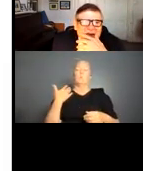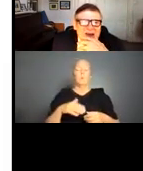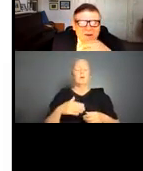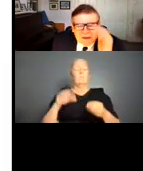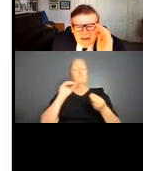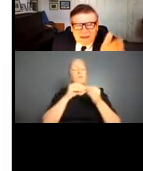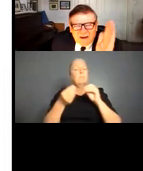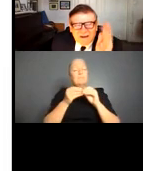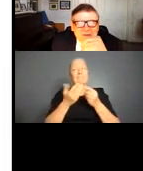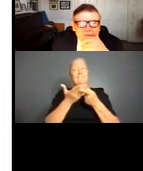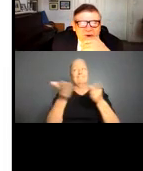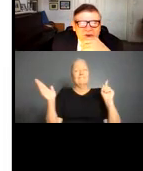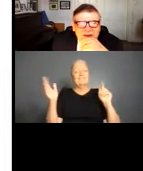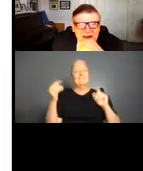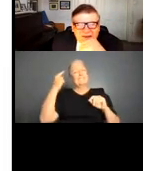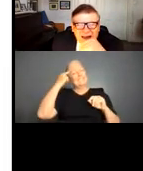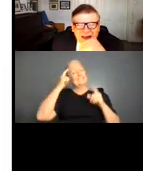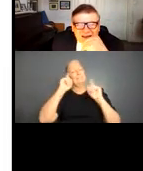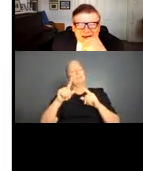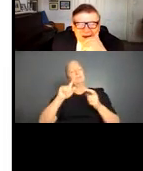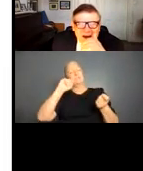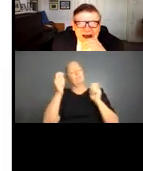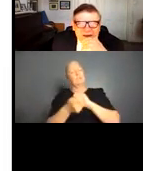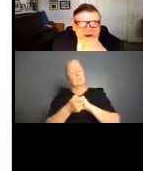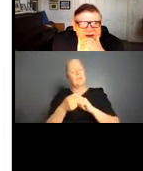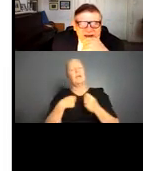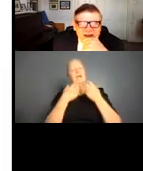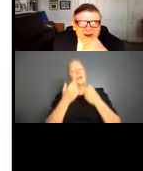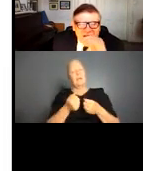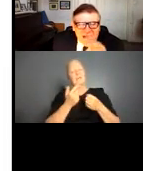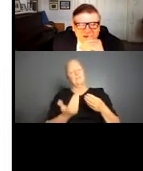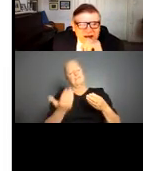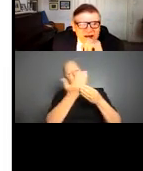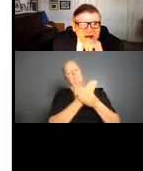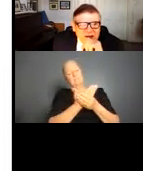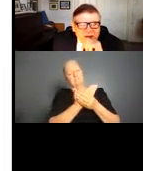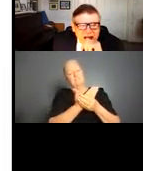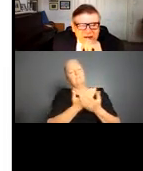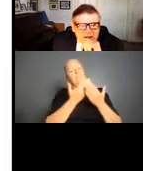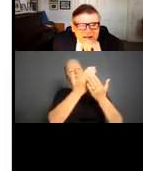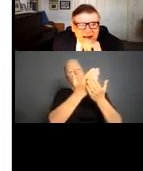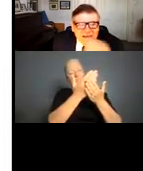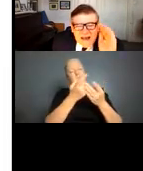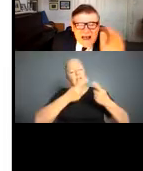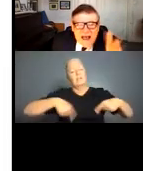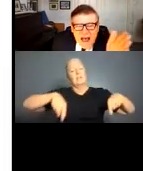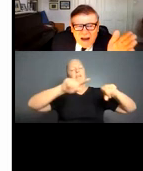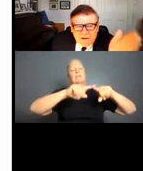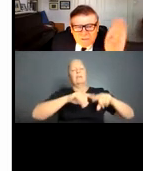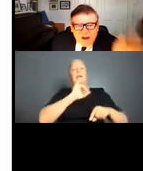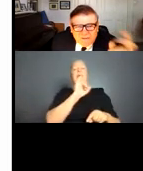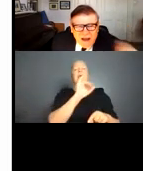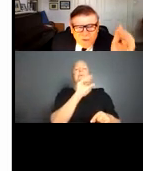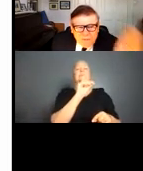thinking that was necessary. So we put this leaflet into the UN Ad Hoc Committee in January 2006, and